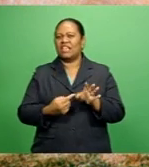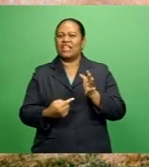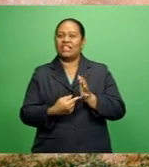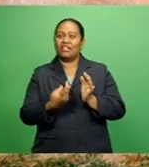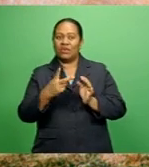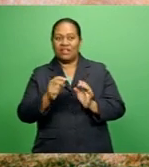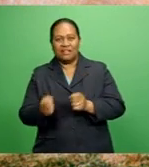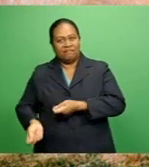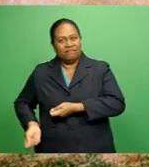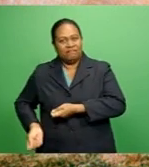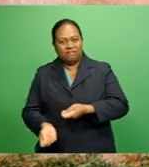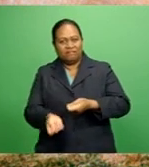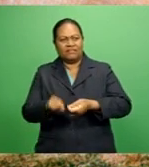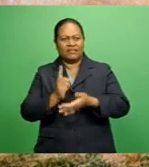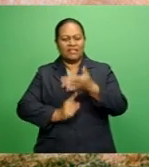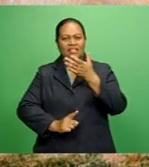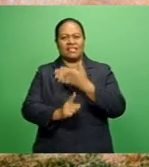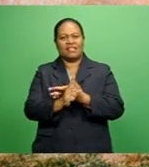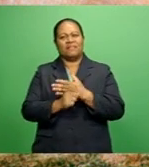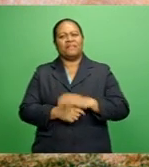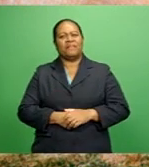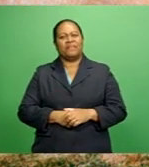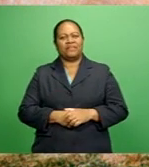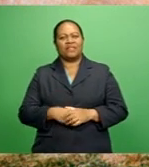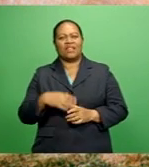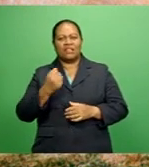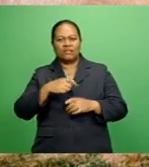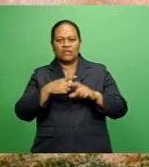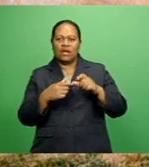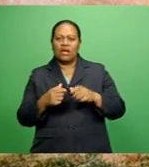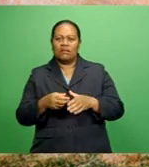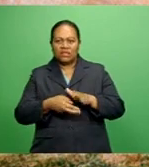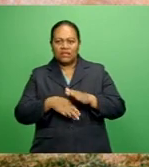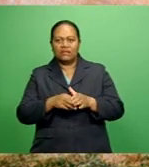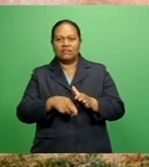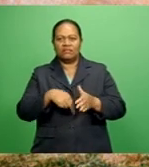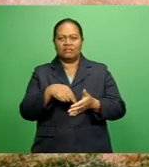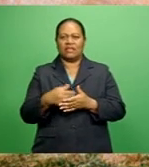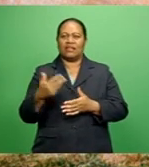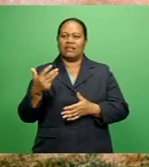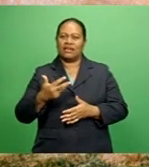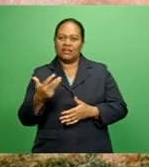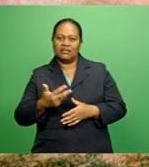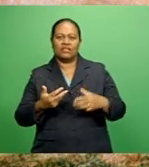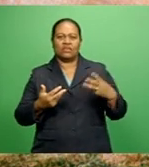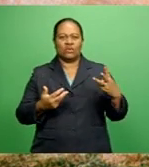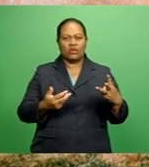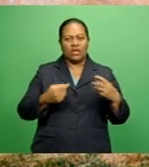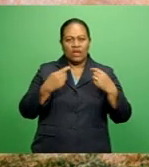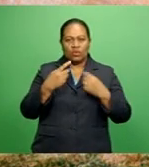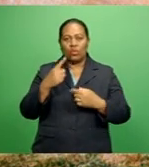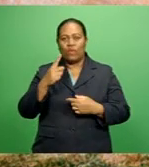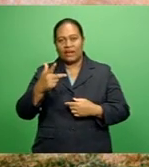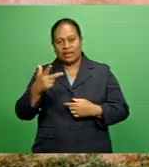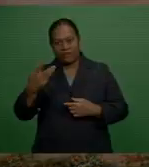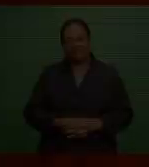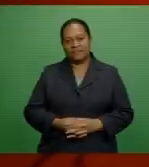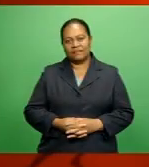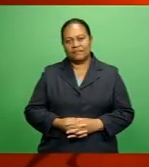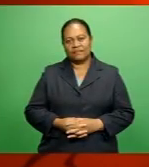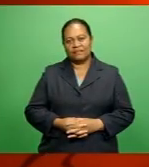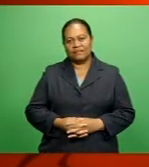T20 international, left-handed Conway helped the hosts recover from 19 for 3 to post 184 for 5 in